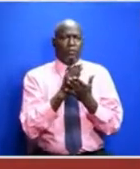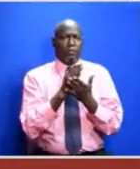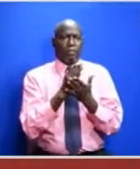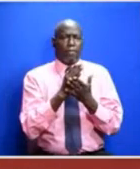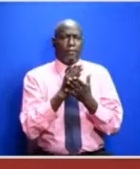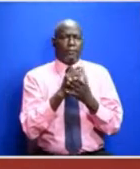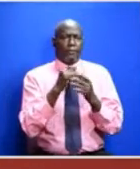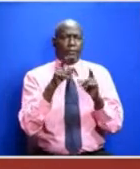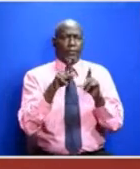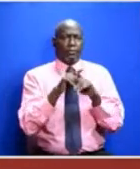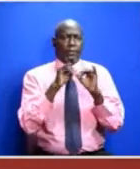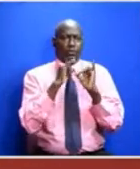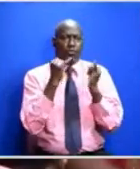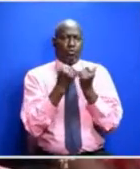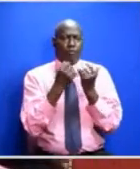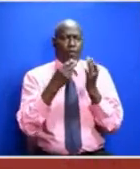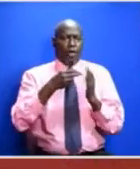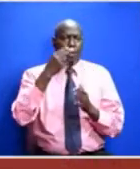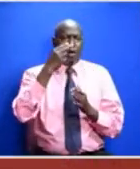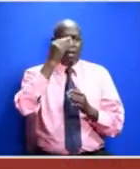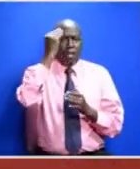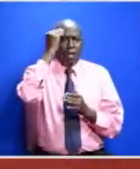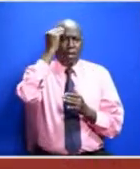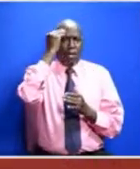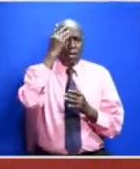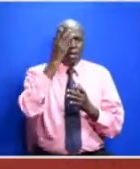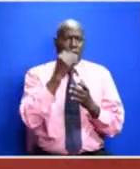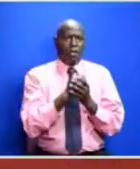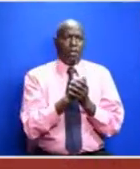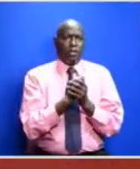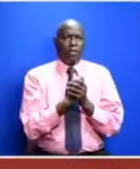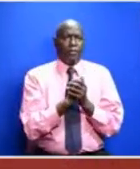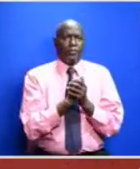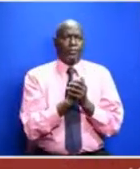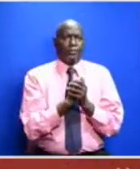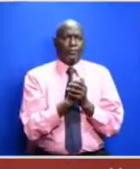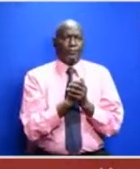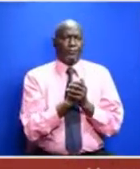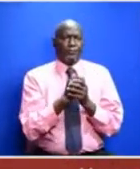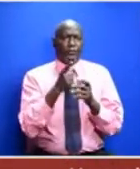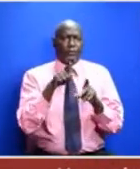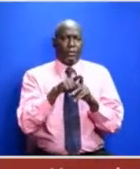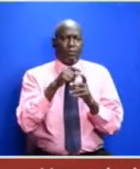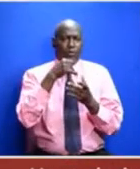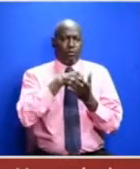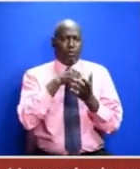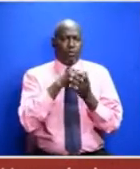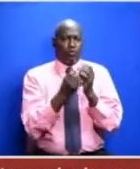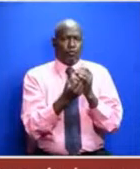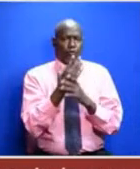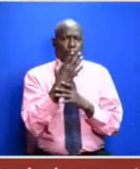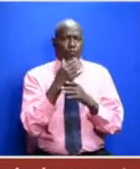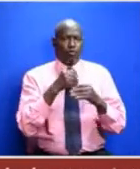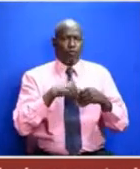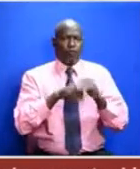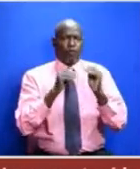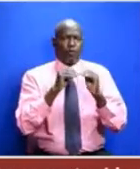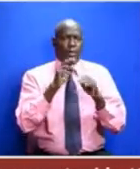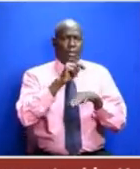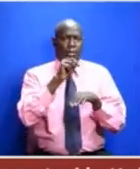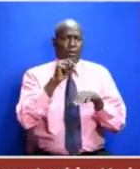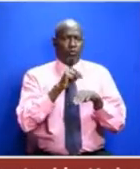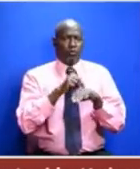and institutions of higher learning, all geared towards economic turnaround and inclusive growth. In accordance with the